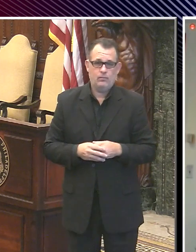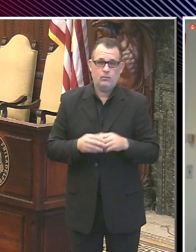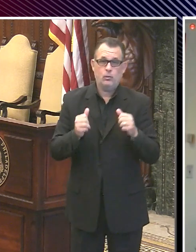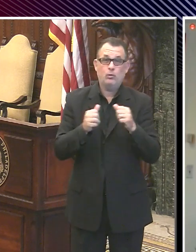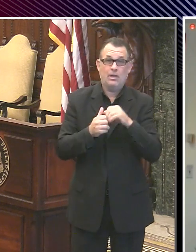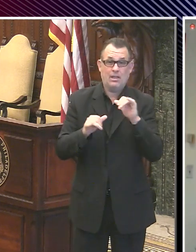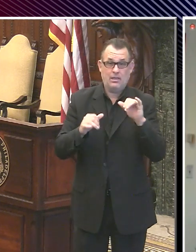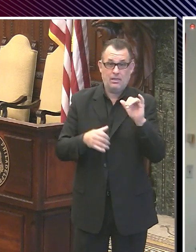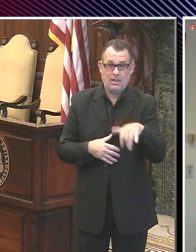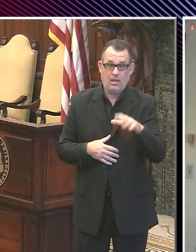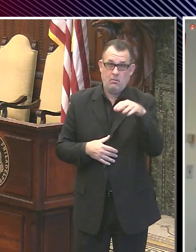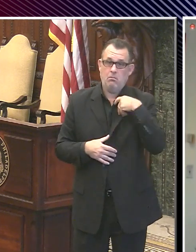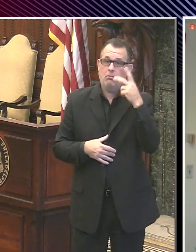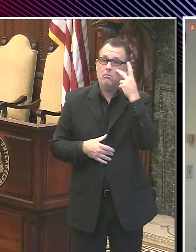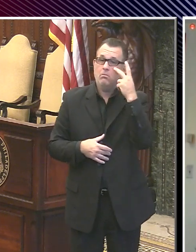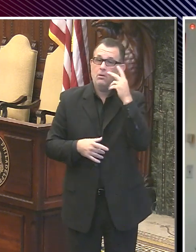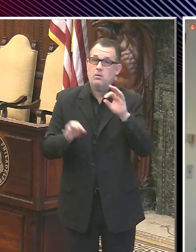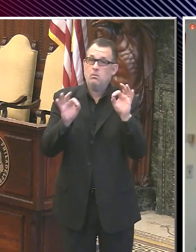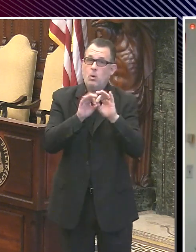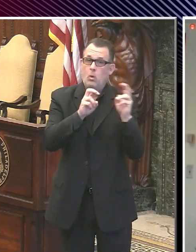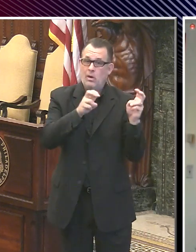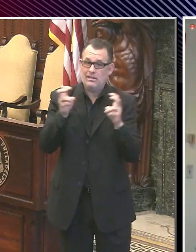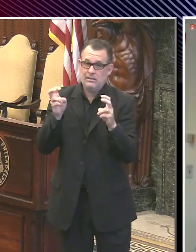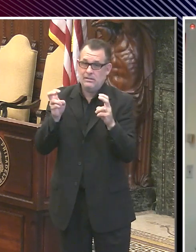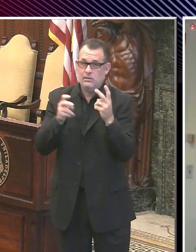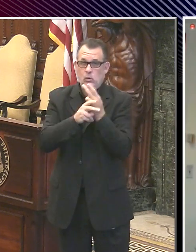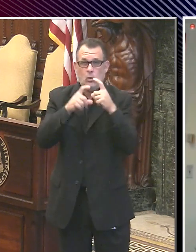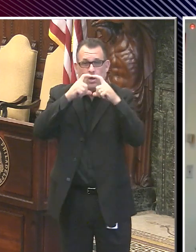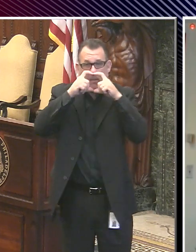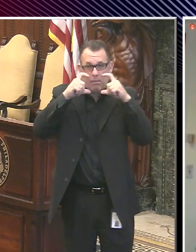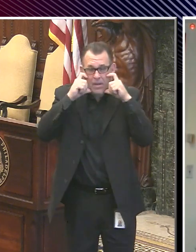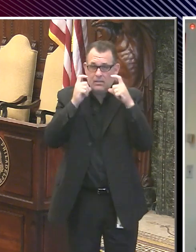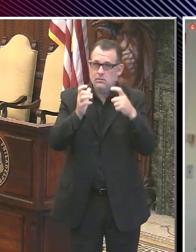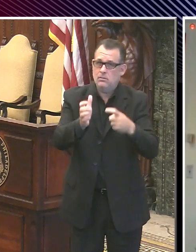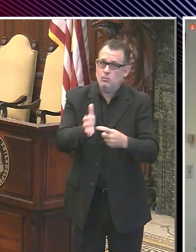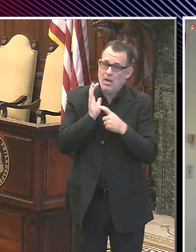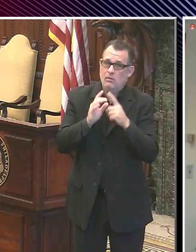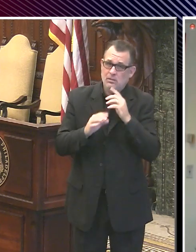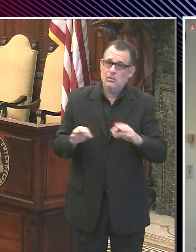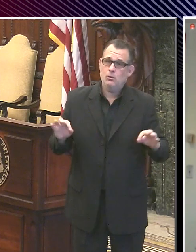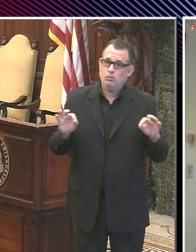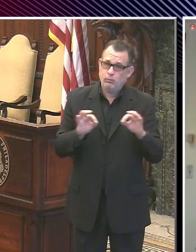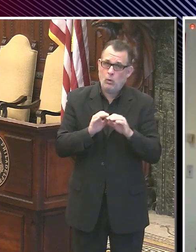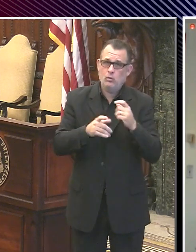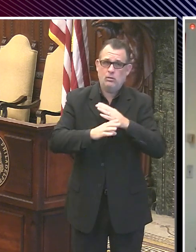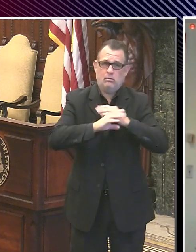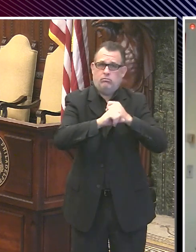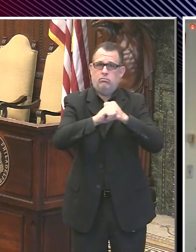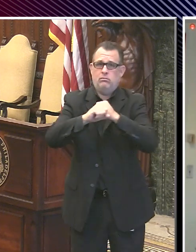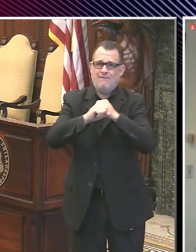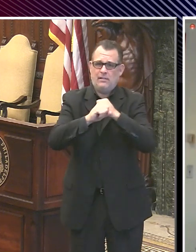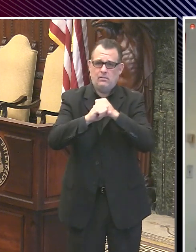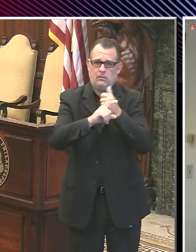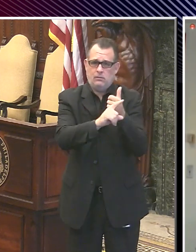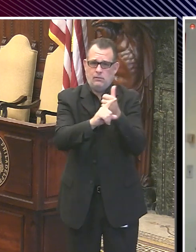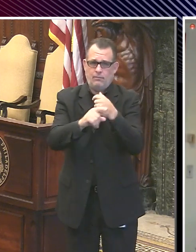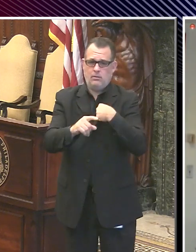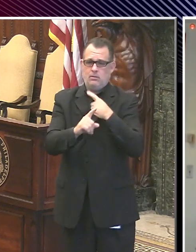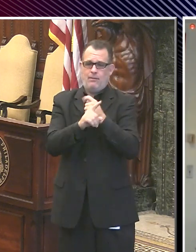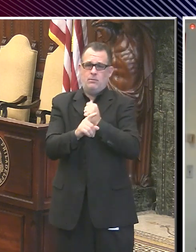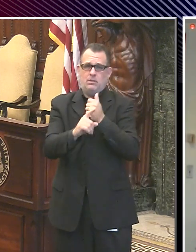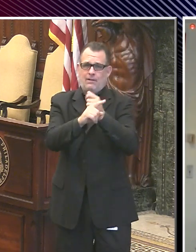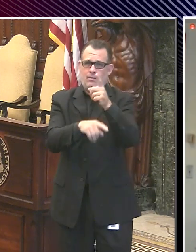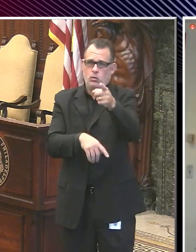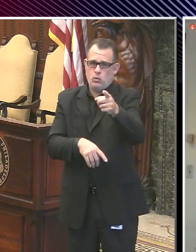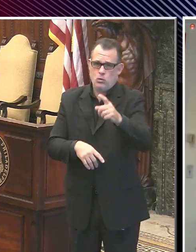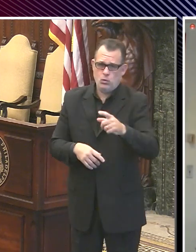a key theme here, and that is that our masks are our most important line of defense. If mask use is enforced in a setting,